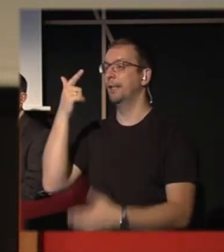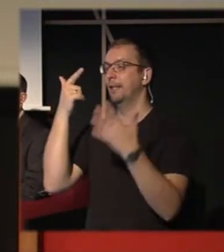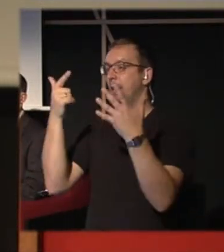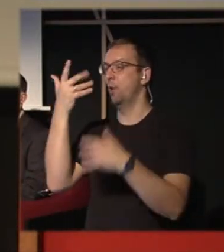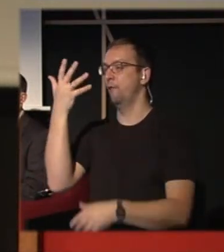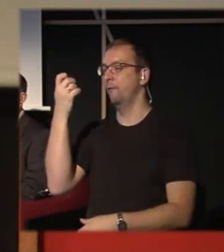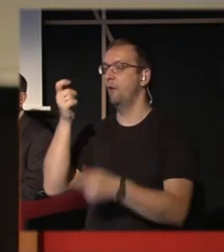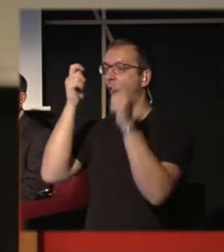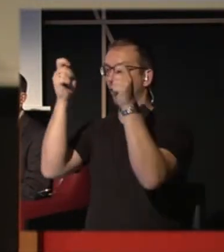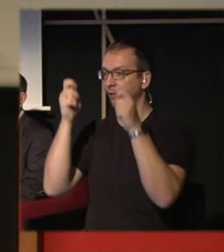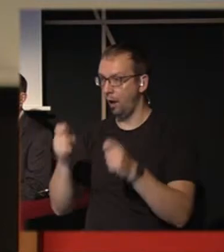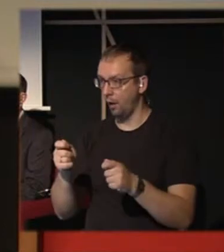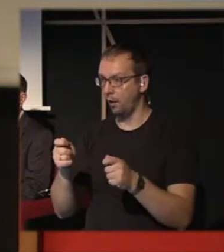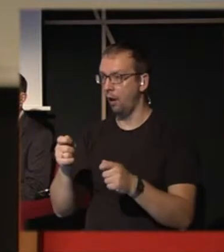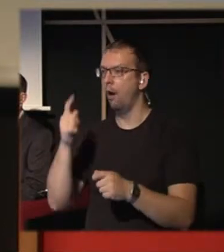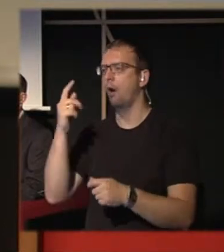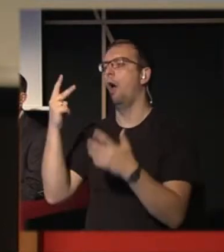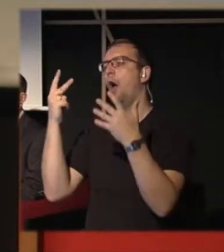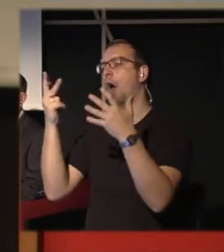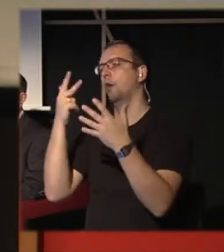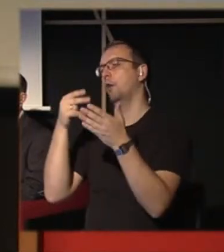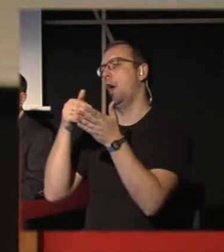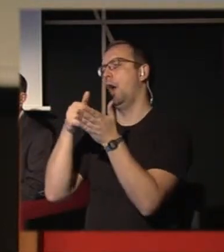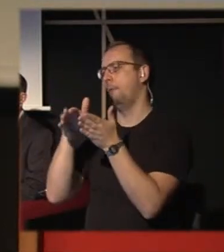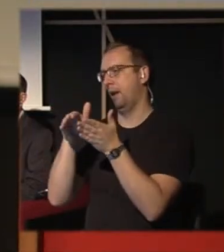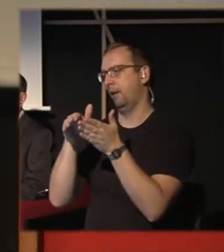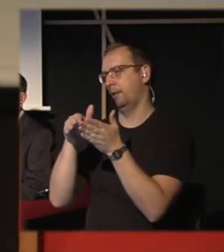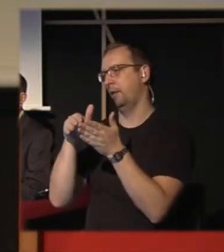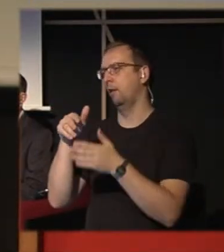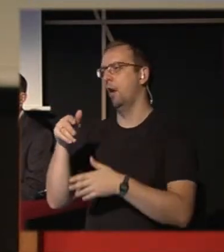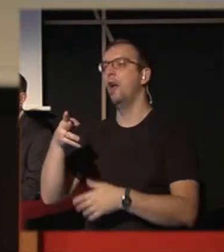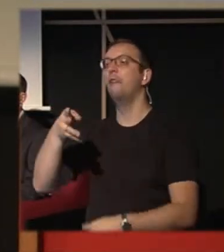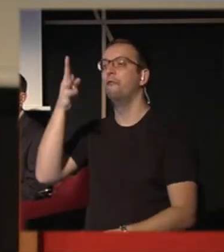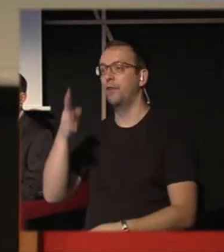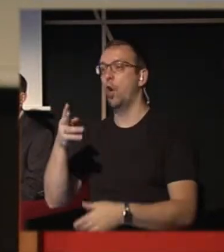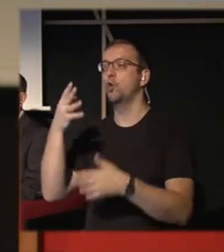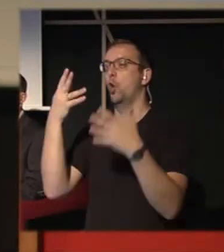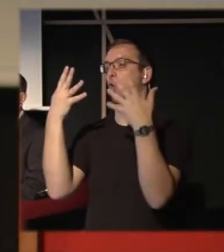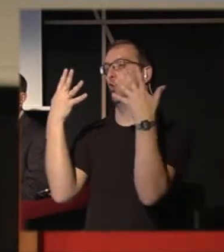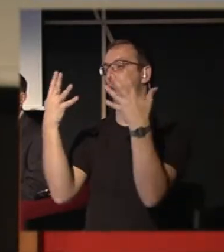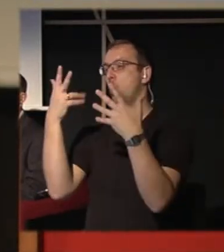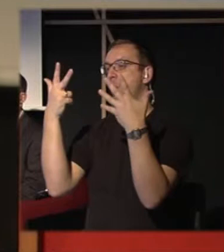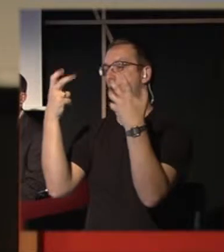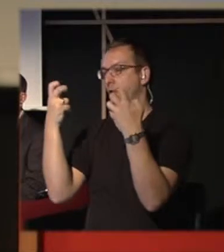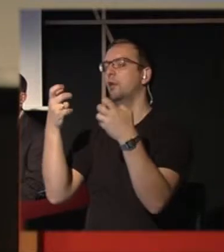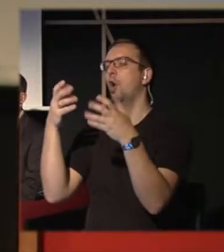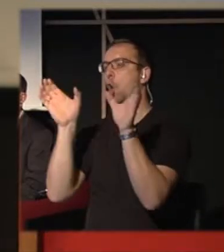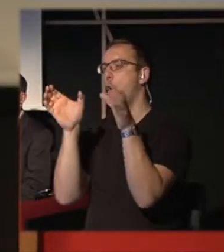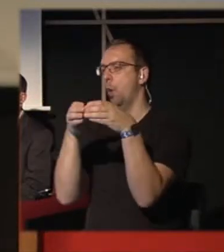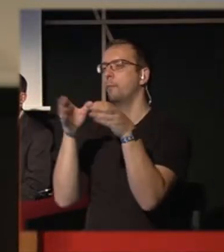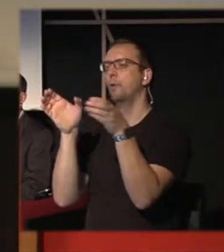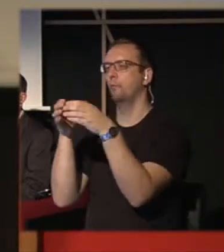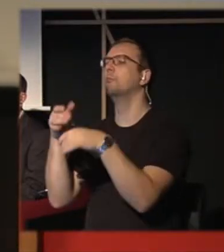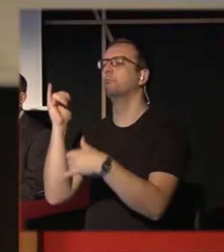So that essentially means that those 495 clubs have had to have a DAO at their club. And